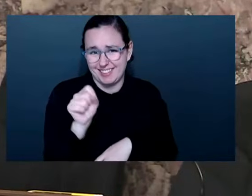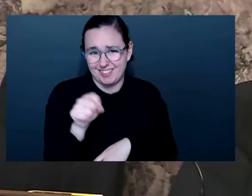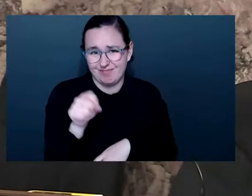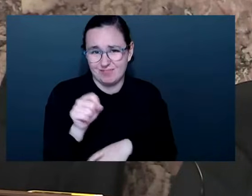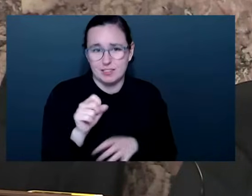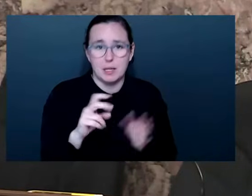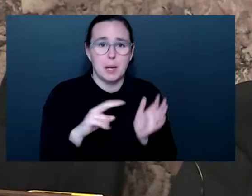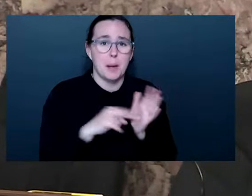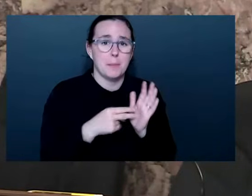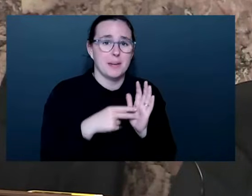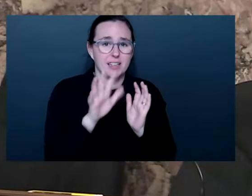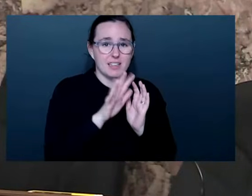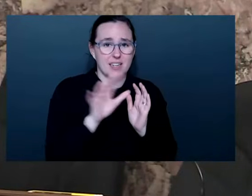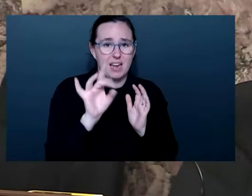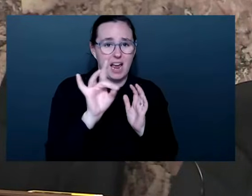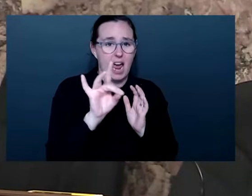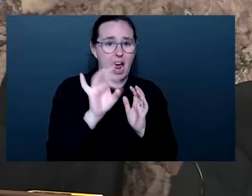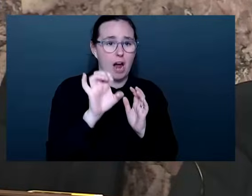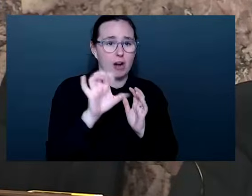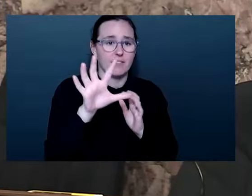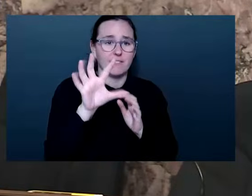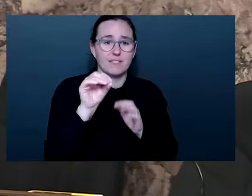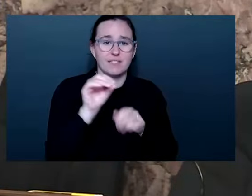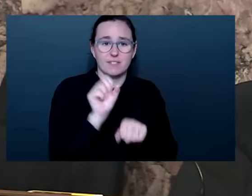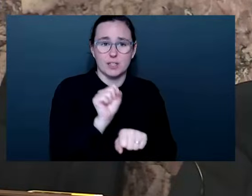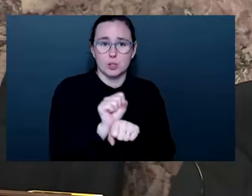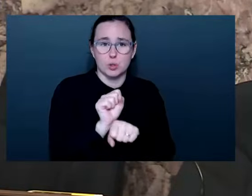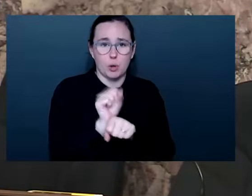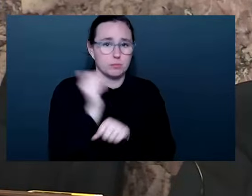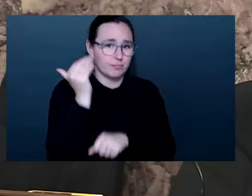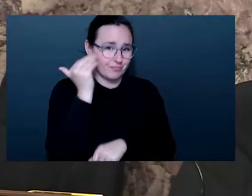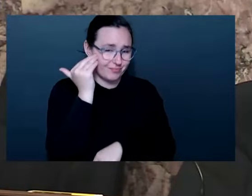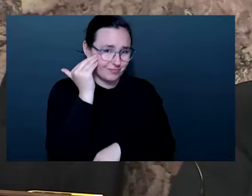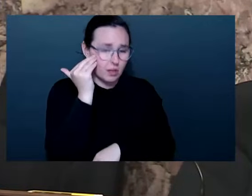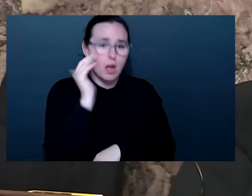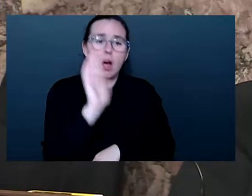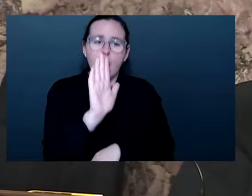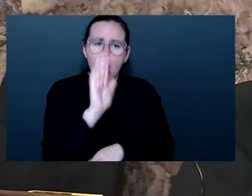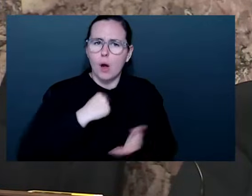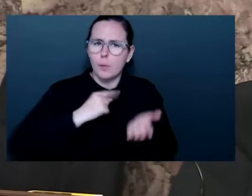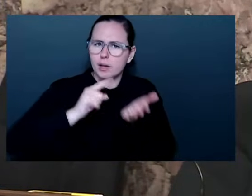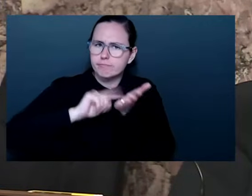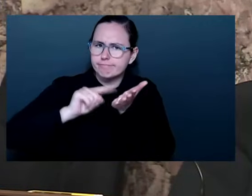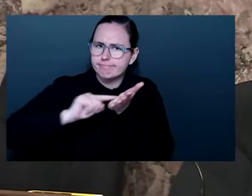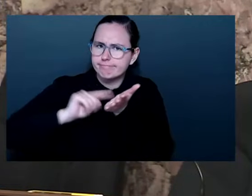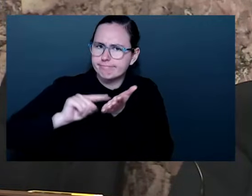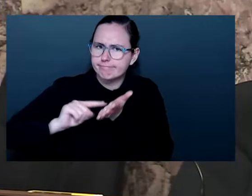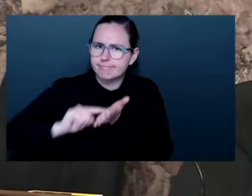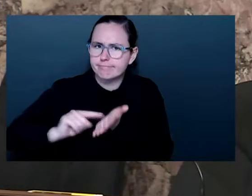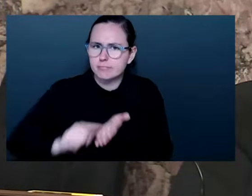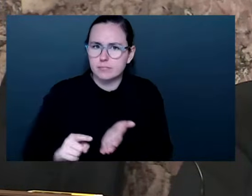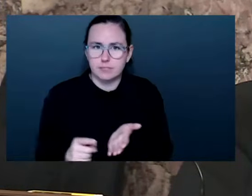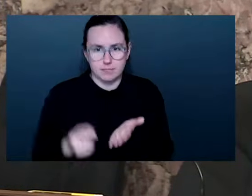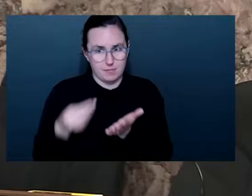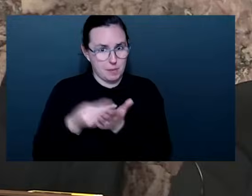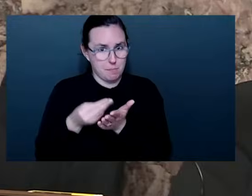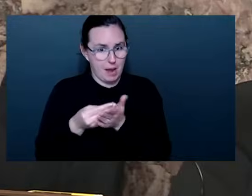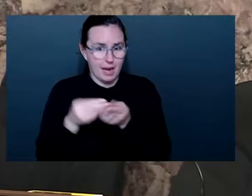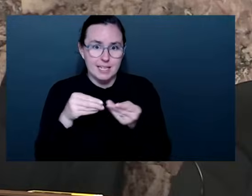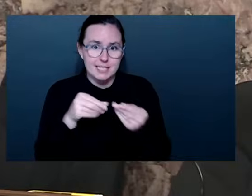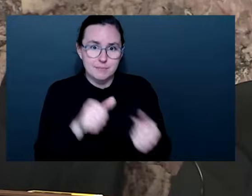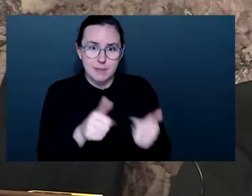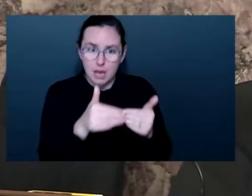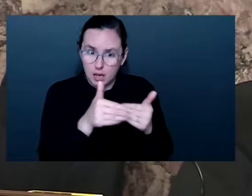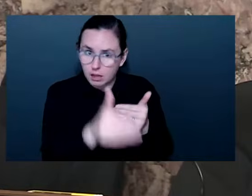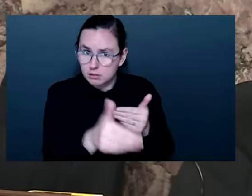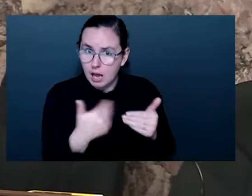every rock to make sure that everything that we're spending money on is getting results, Honourable Speaker. This is deep and important